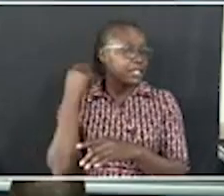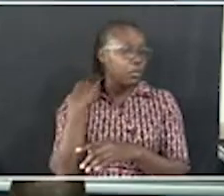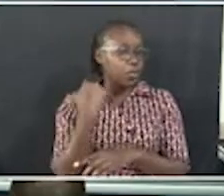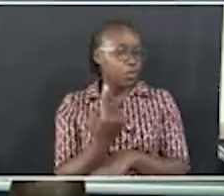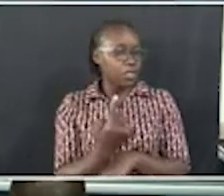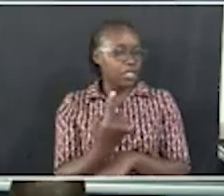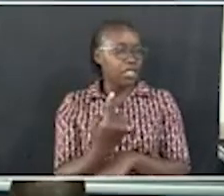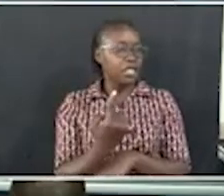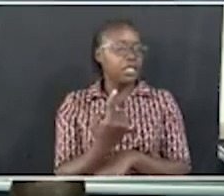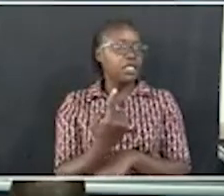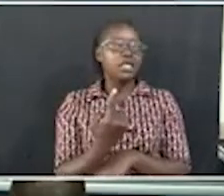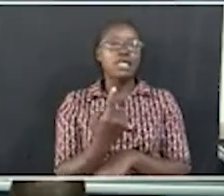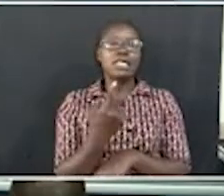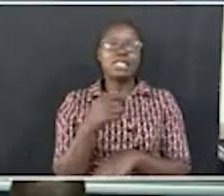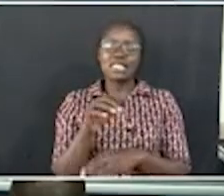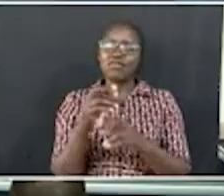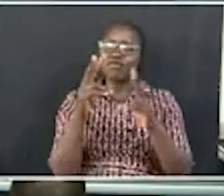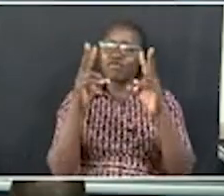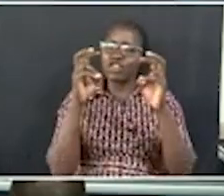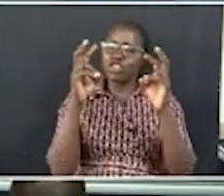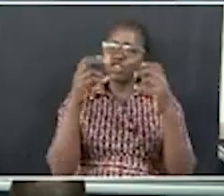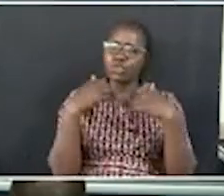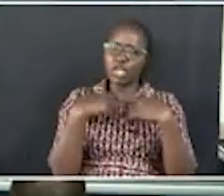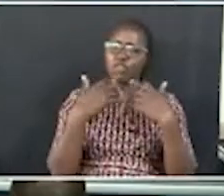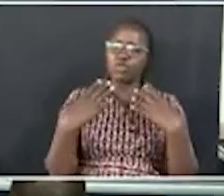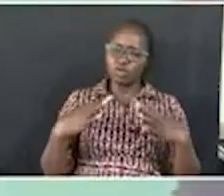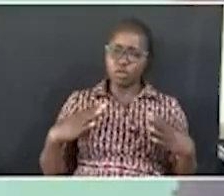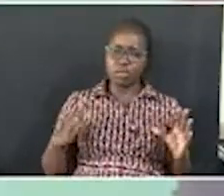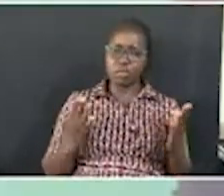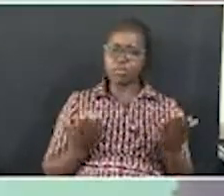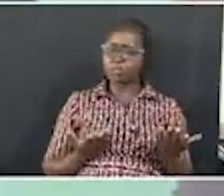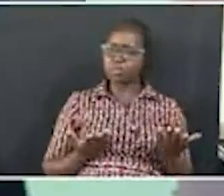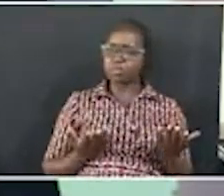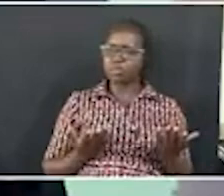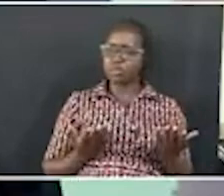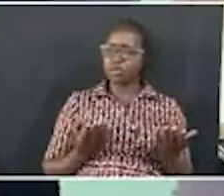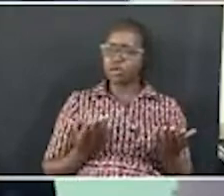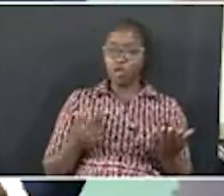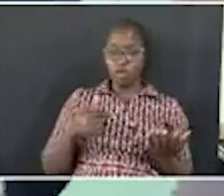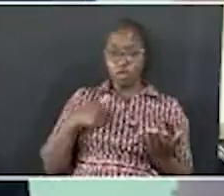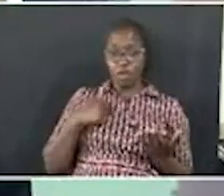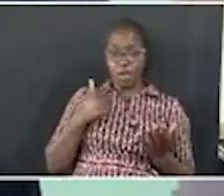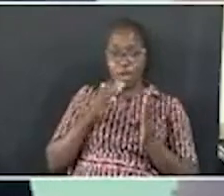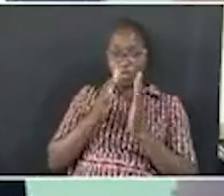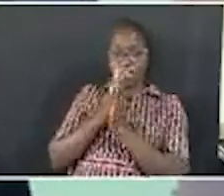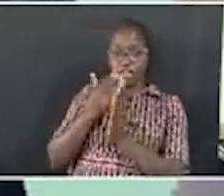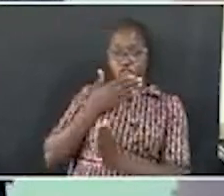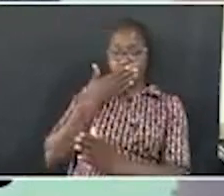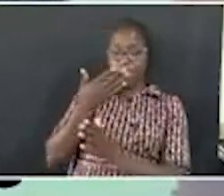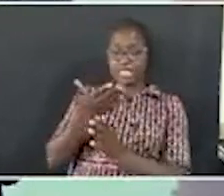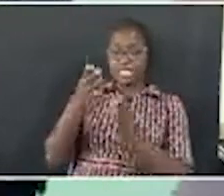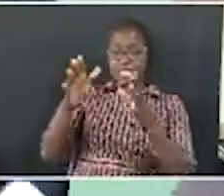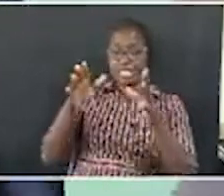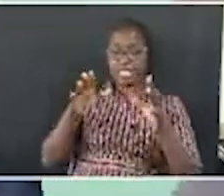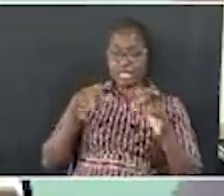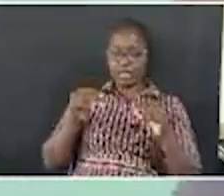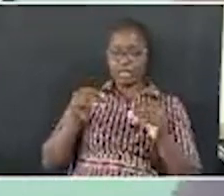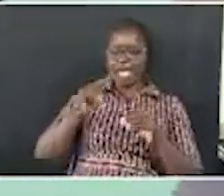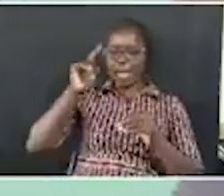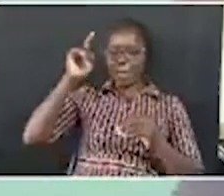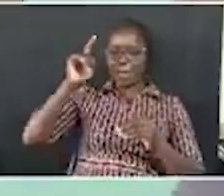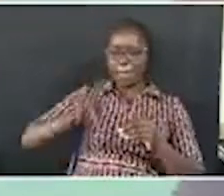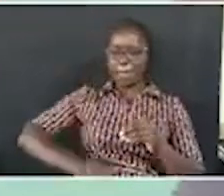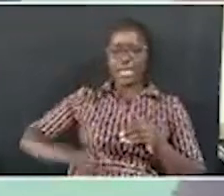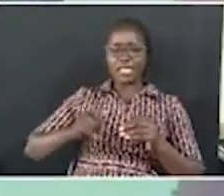one, when you have issues with the people. So for my prayer to be accepted, I